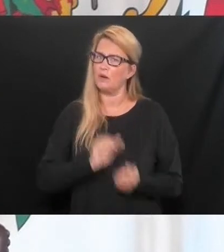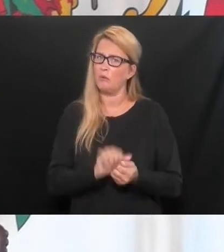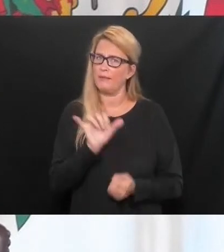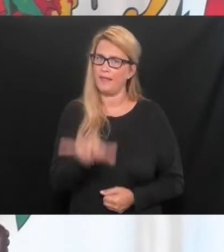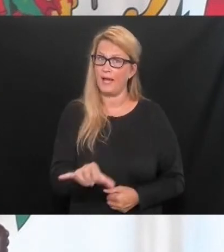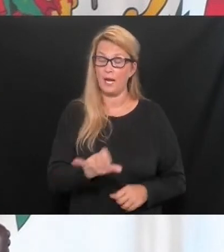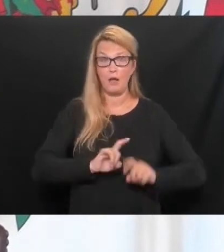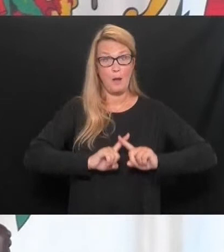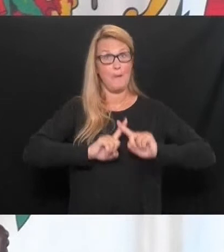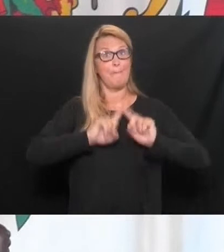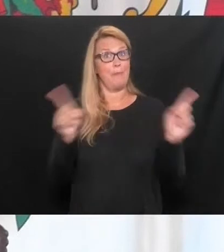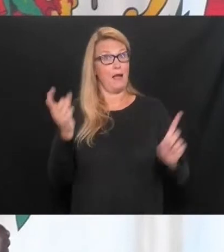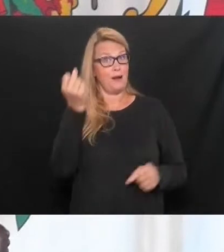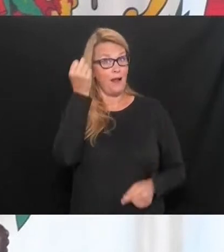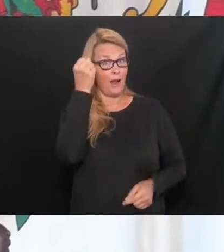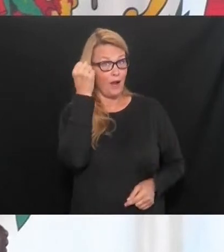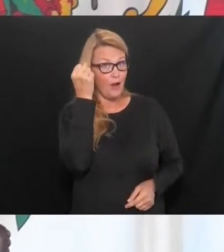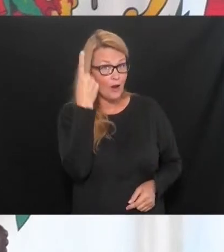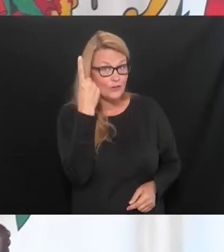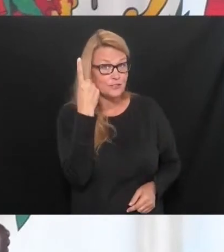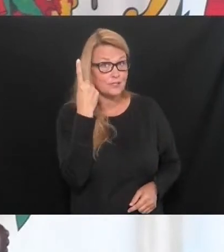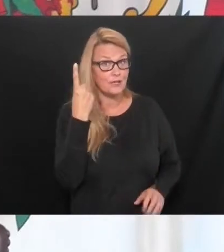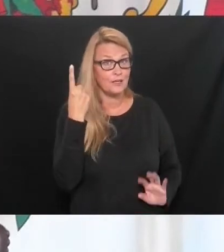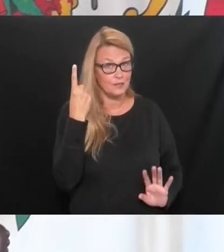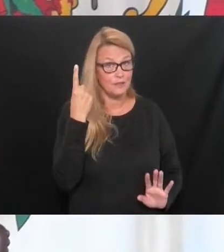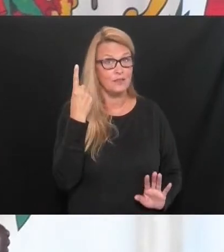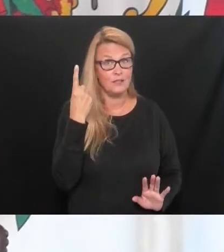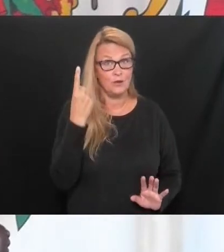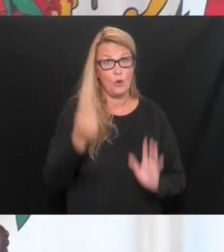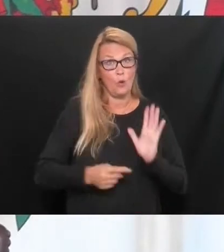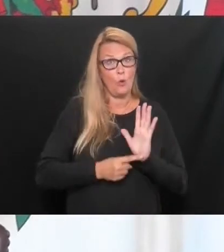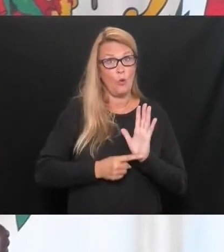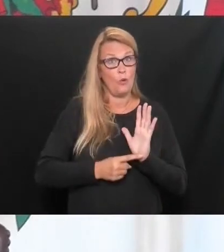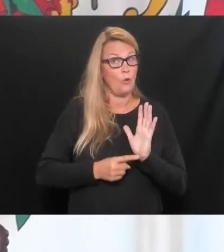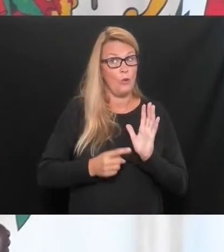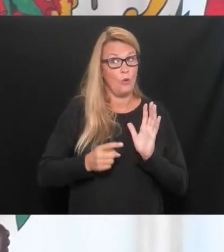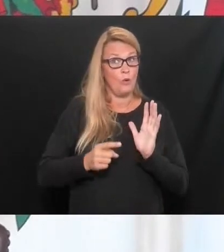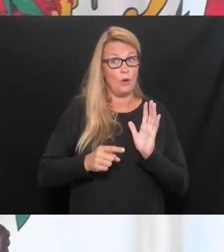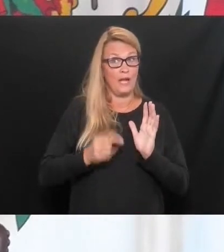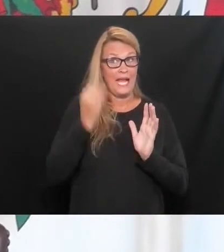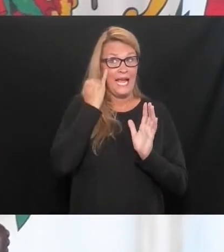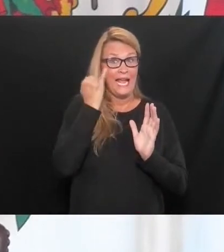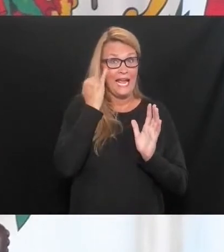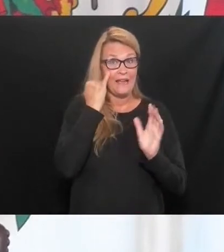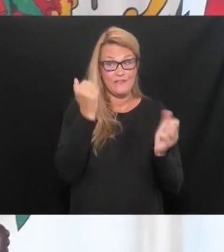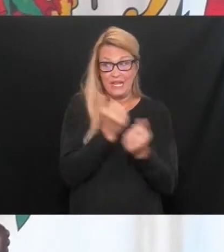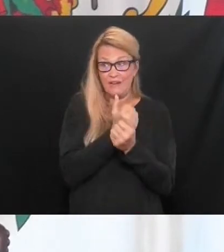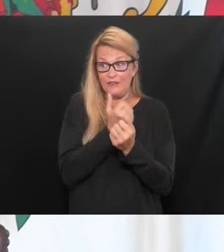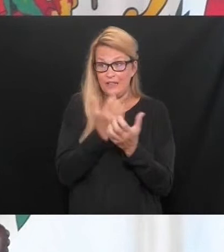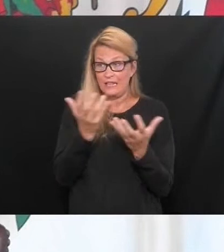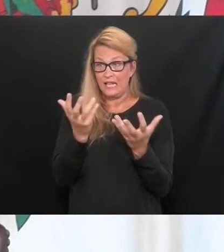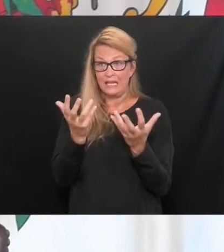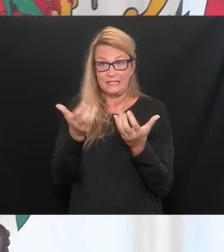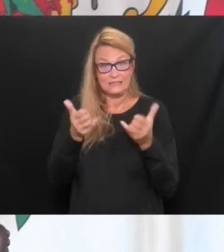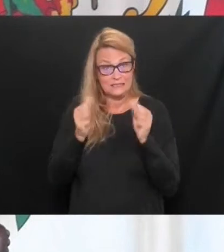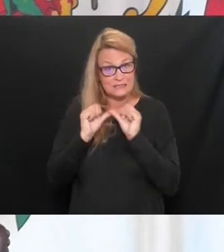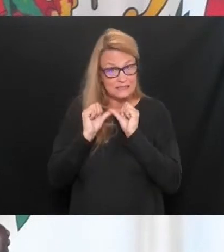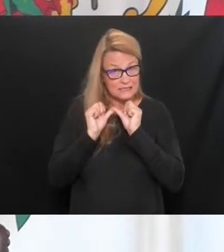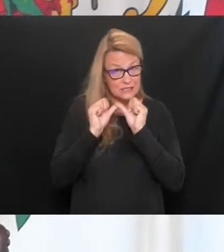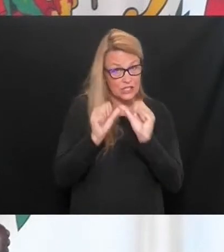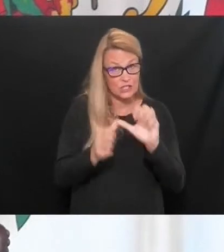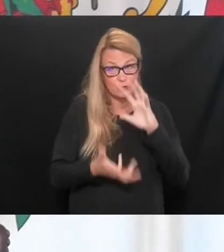However, we absolutely believe without any doubt that one size doesn't fit all, and but we're continuing